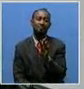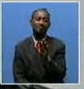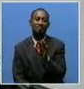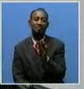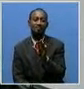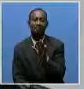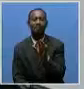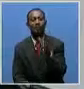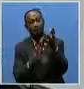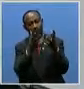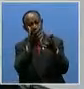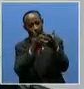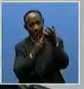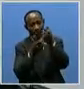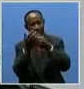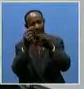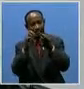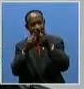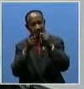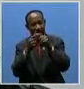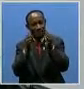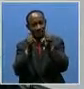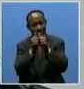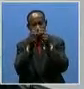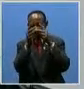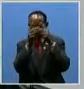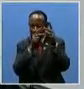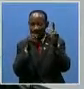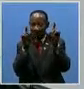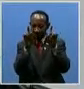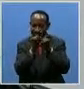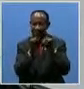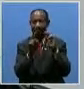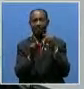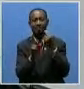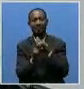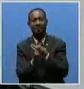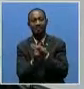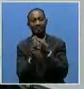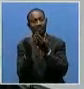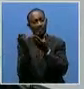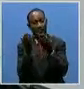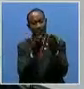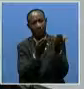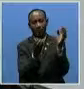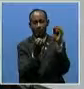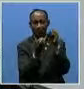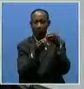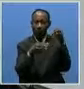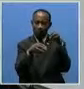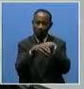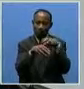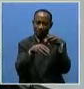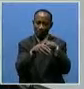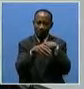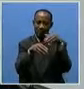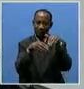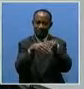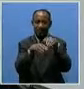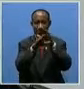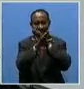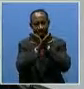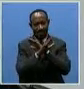And to attract colleagues that share our vision and values, and therefore bring in investments in our country.